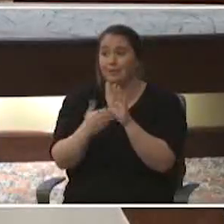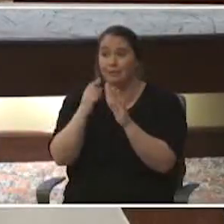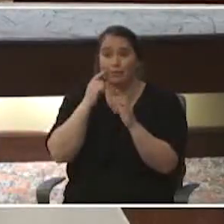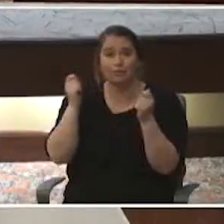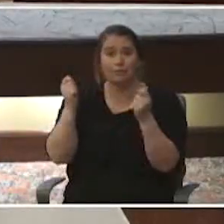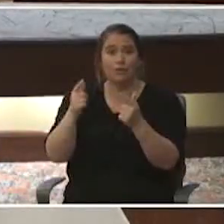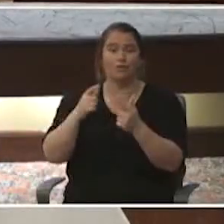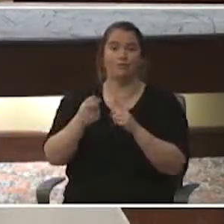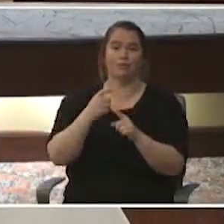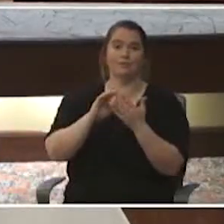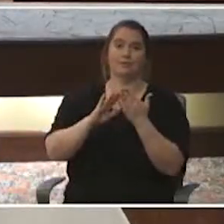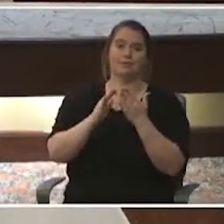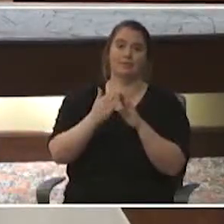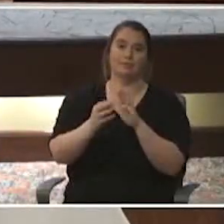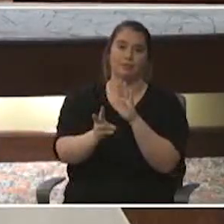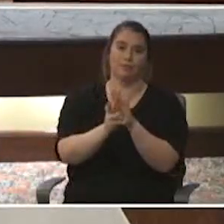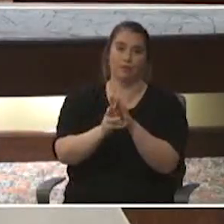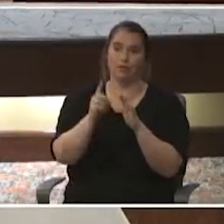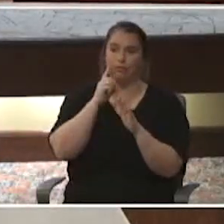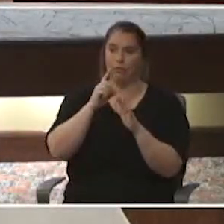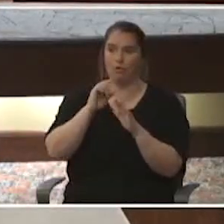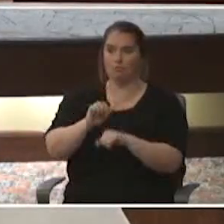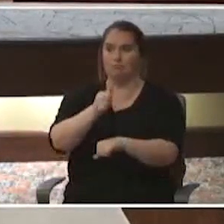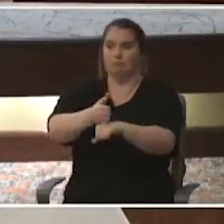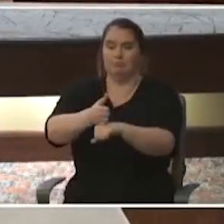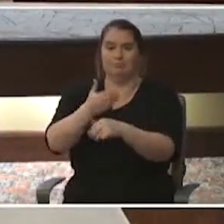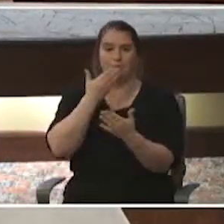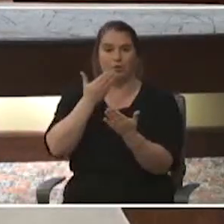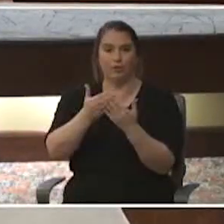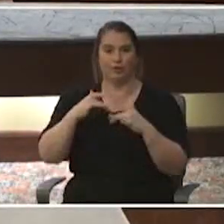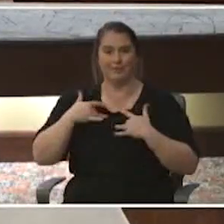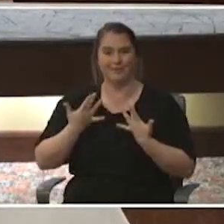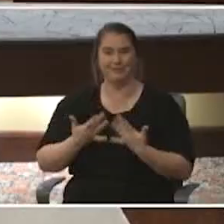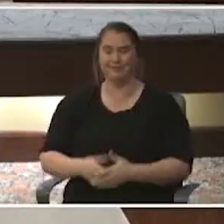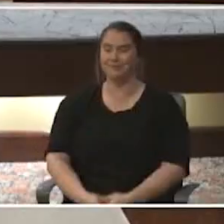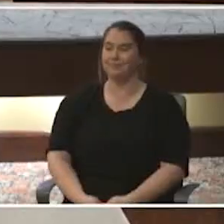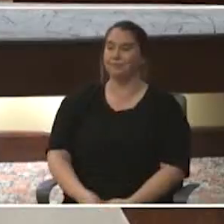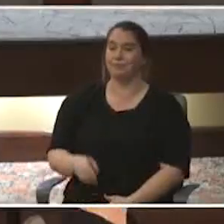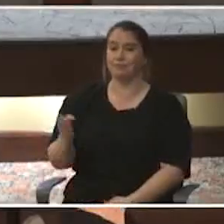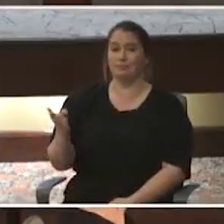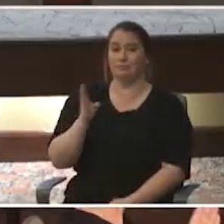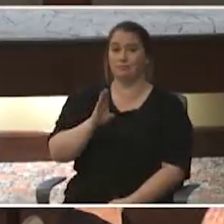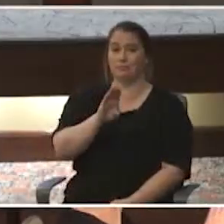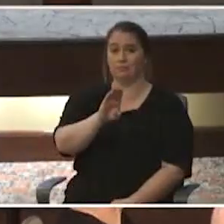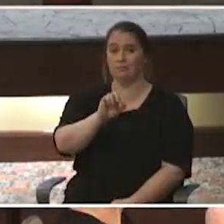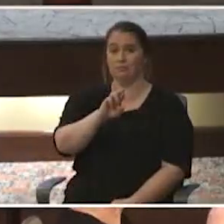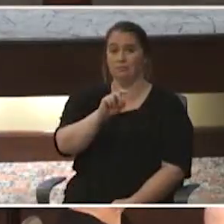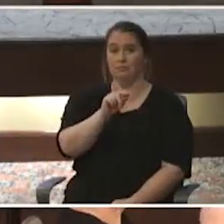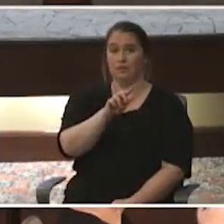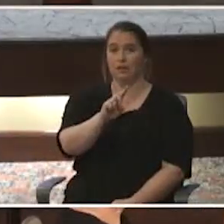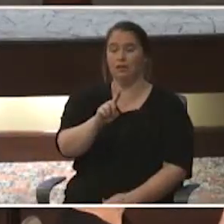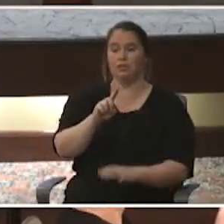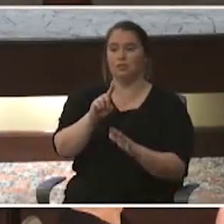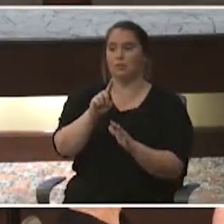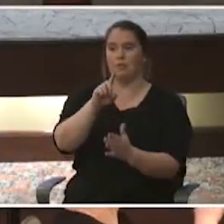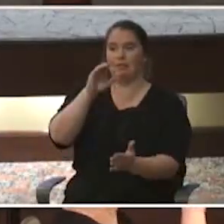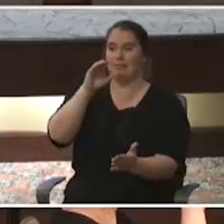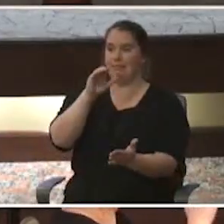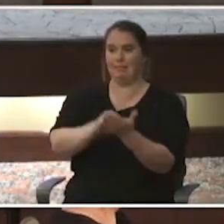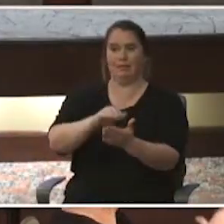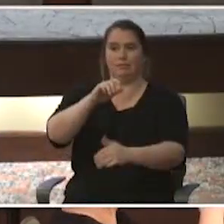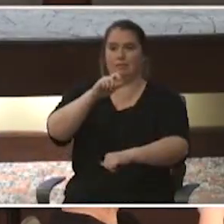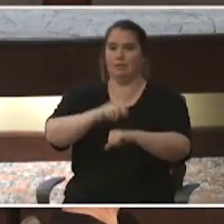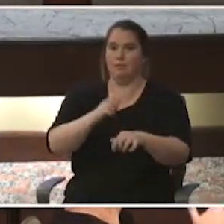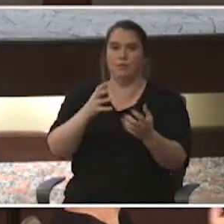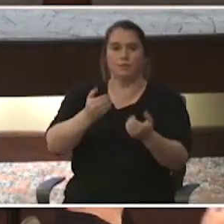the City of Waco folks helping put on such a great event. Yeah. I mean, it's 1,000 thanks for everybody in the city of Waco